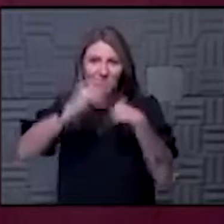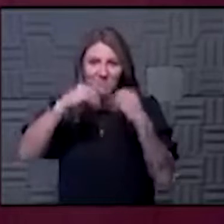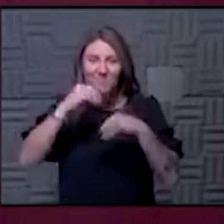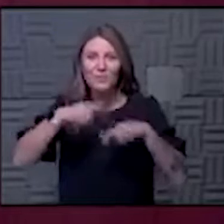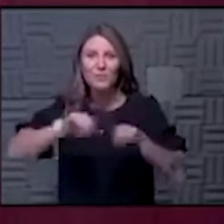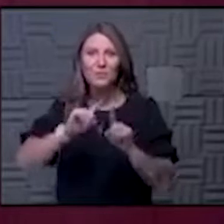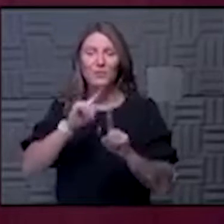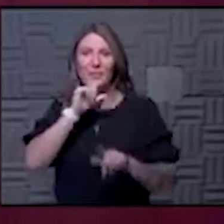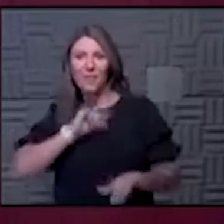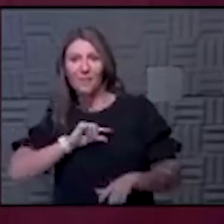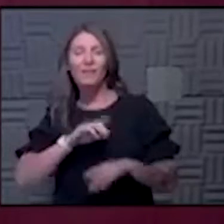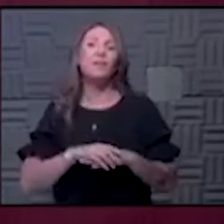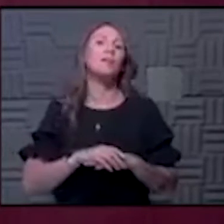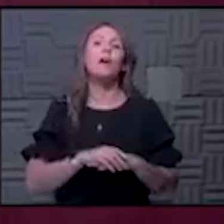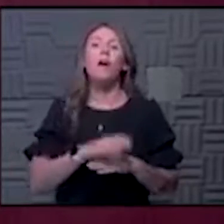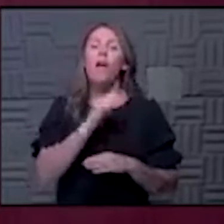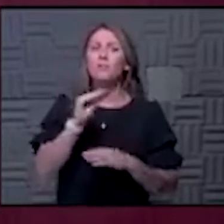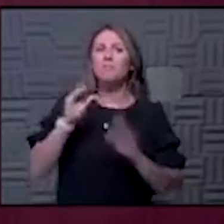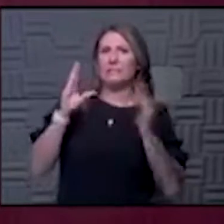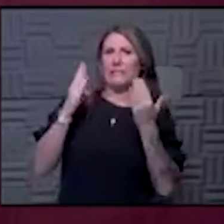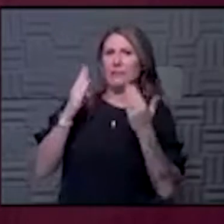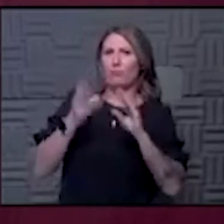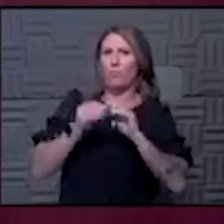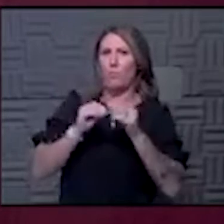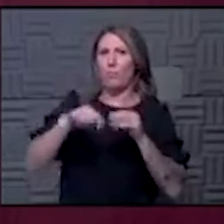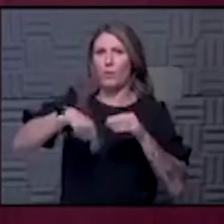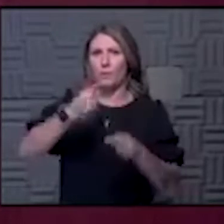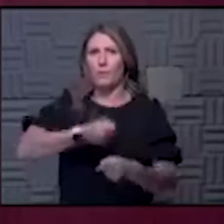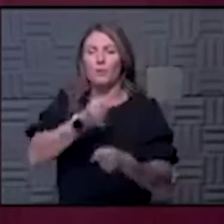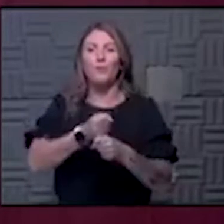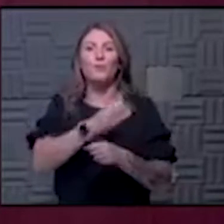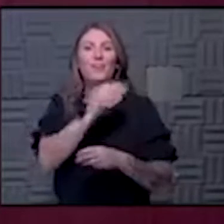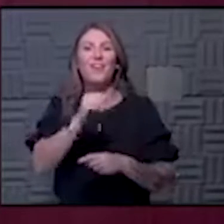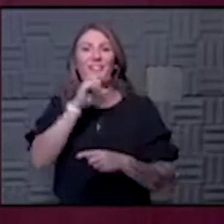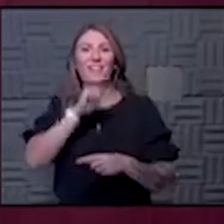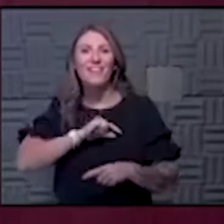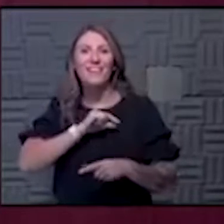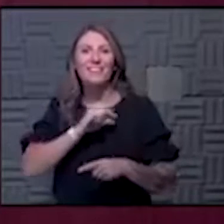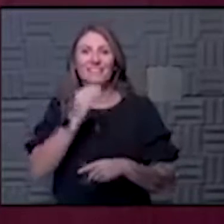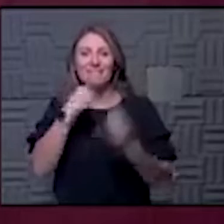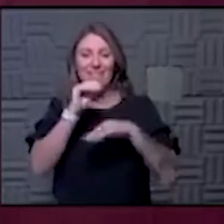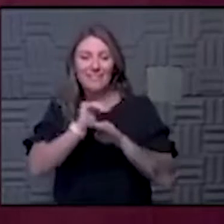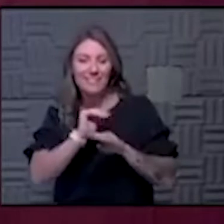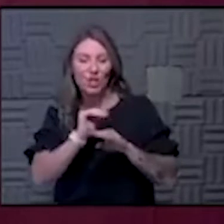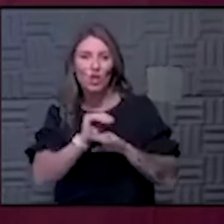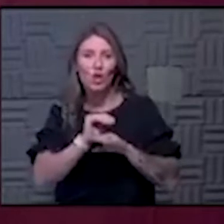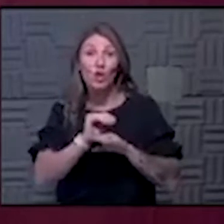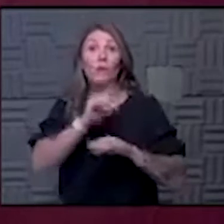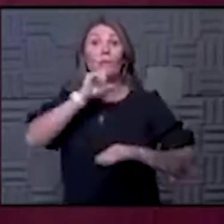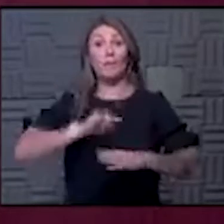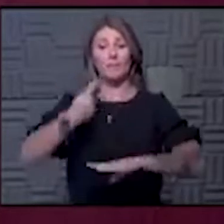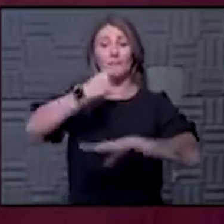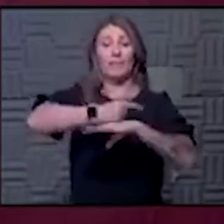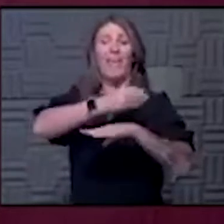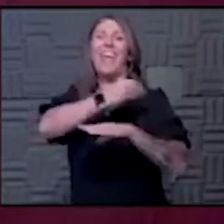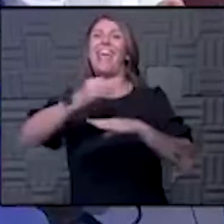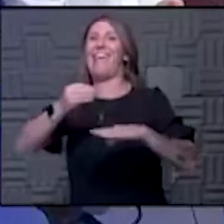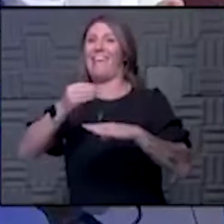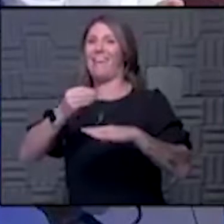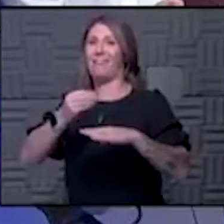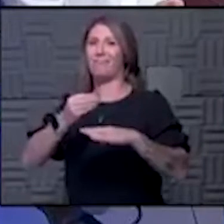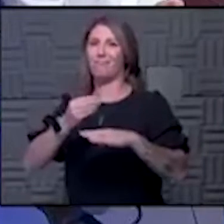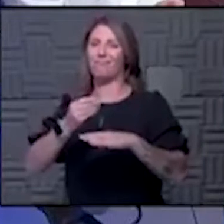do probably a similar number this year. And actually this year we're going to do a Thanksgiving dinner on Thanksgiving Day and the day after Thanksgiving.